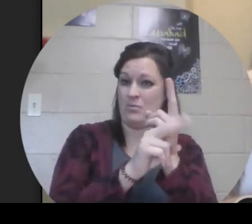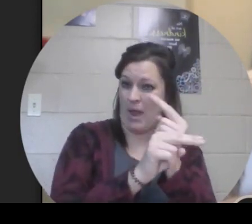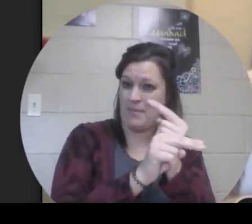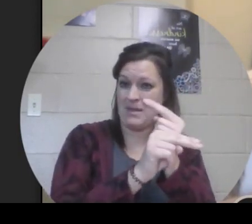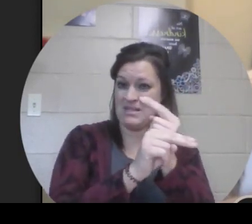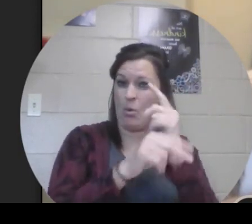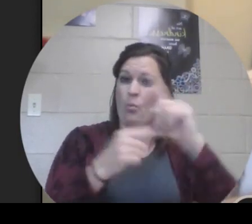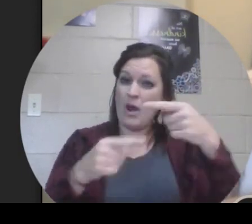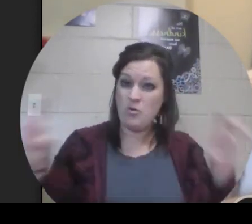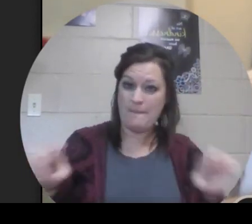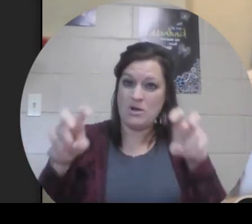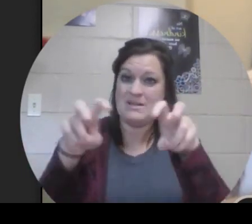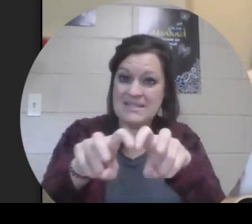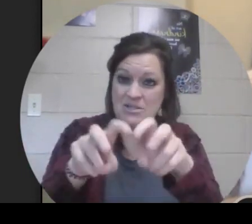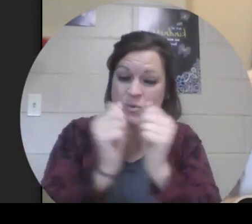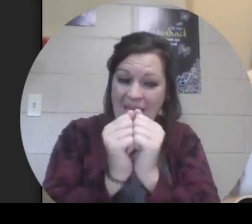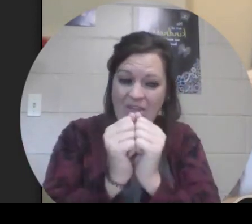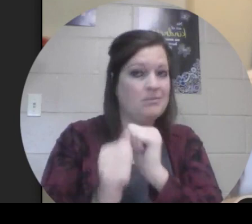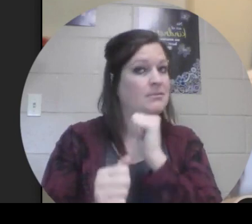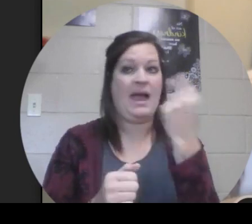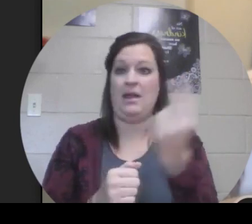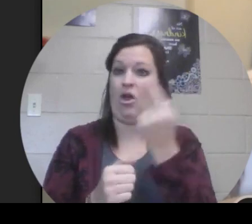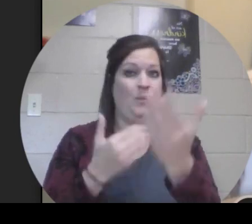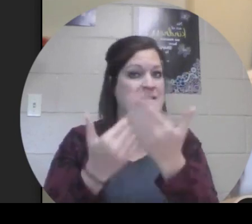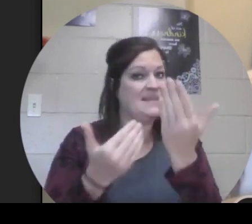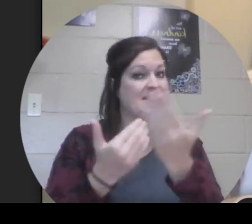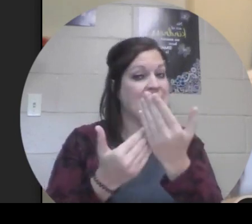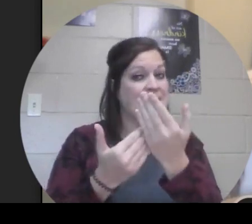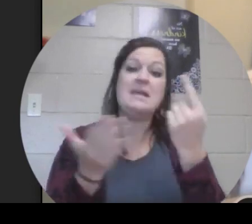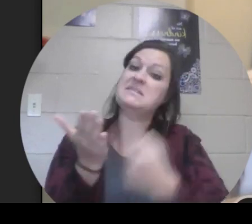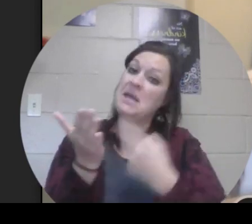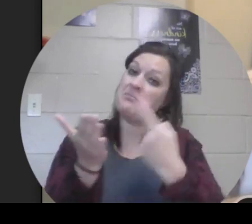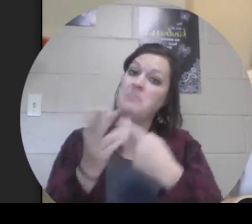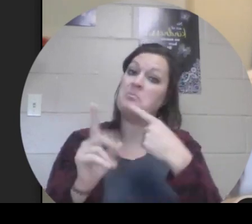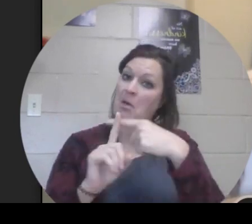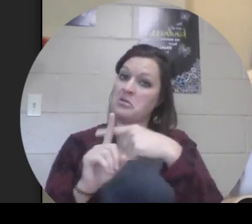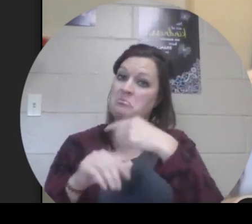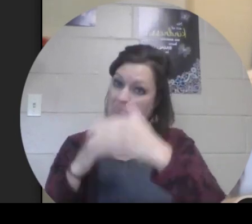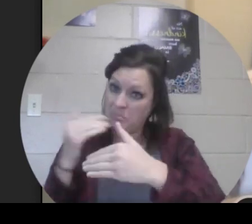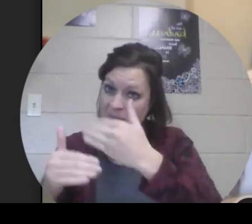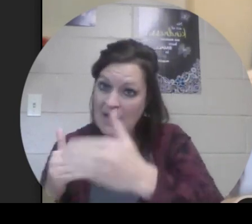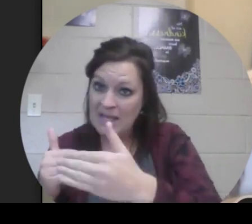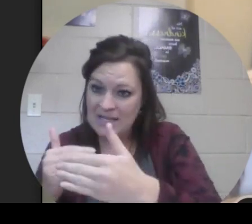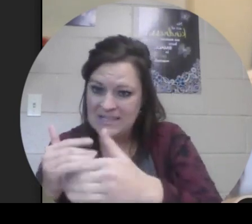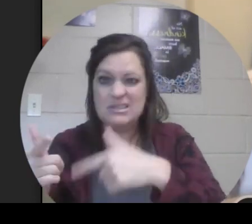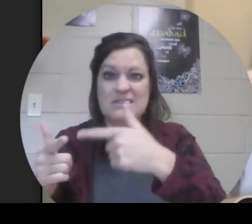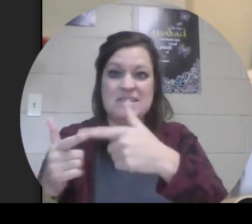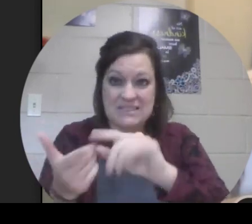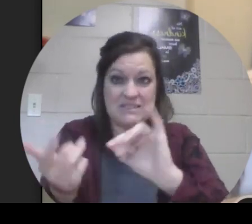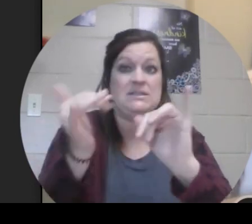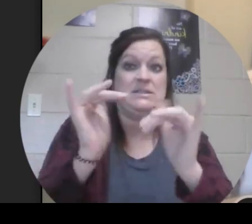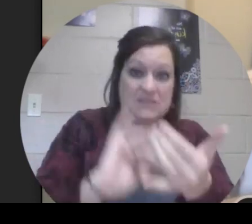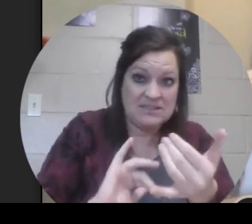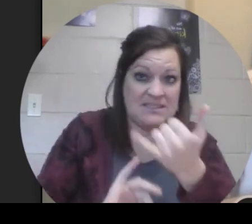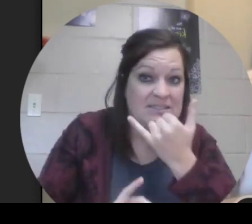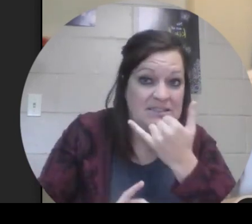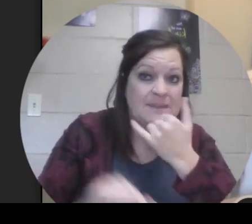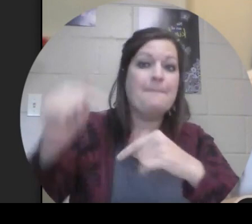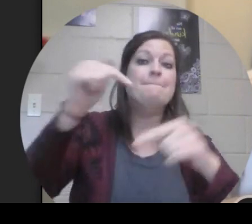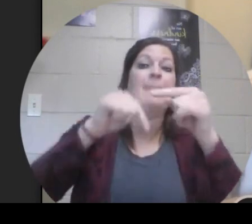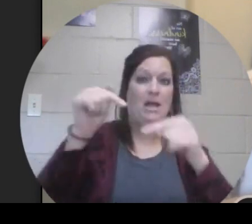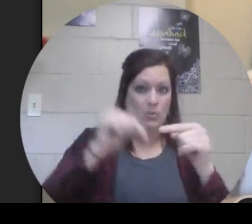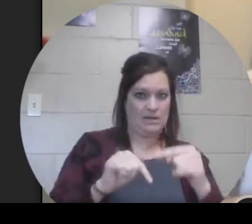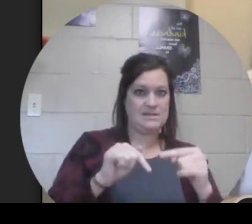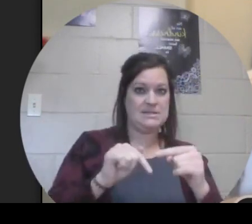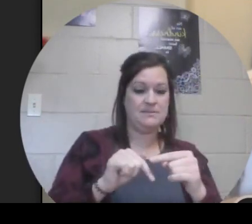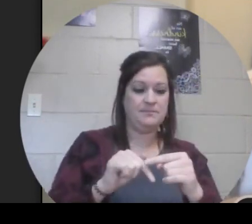smooth process. Sometimes a few steps forward is followed by a few steps backwards. First